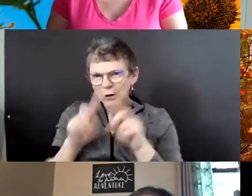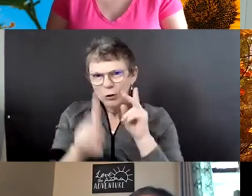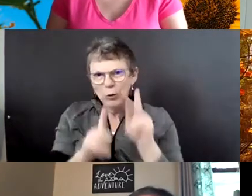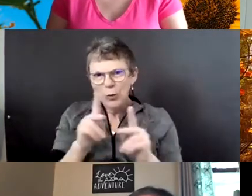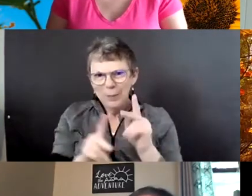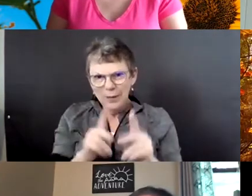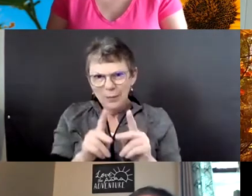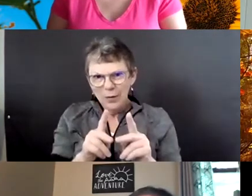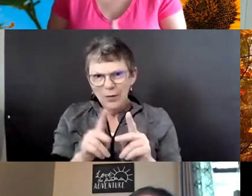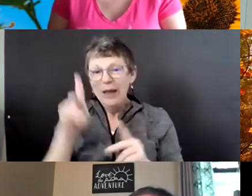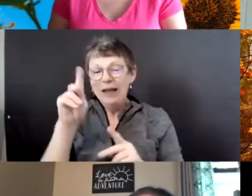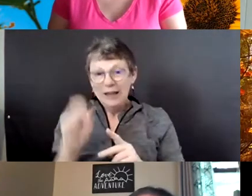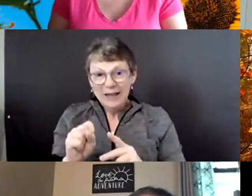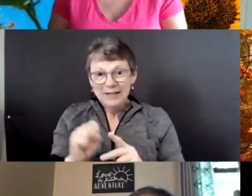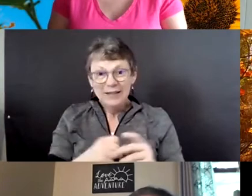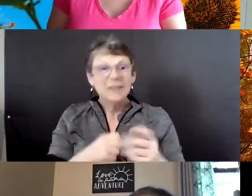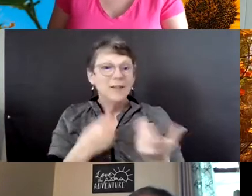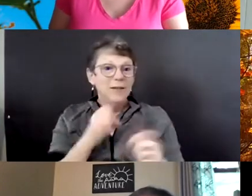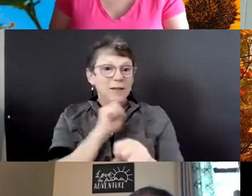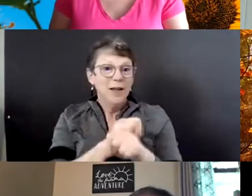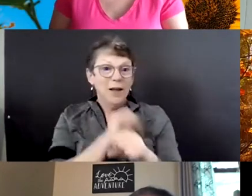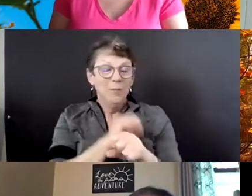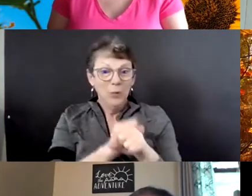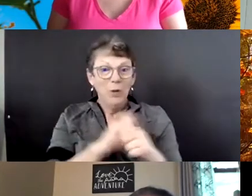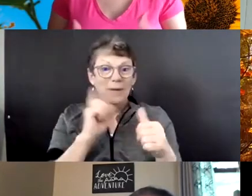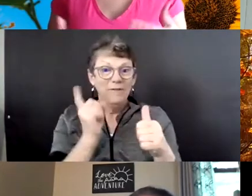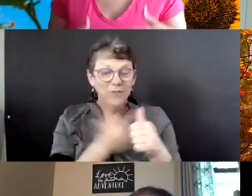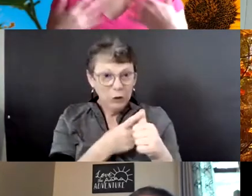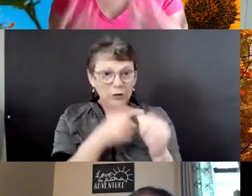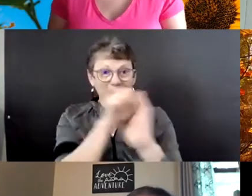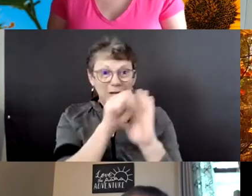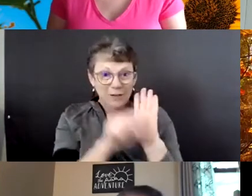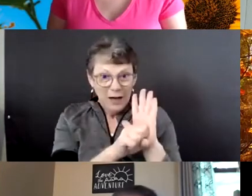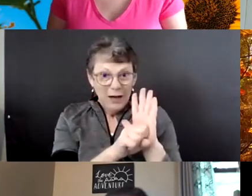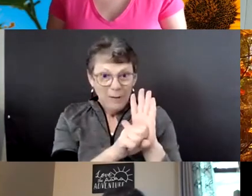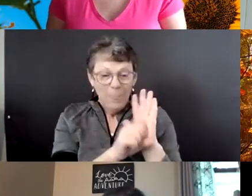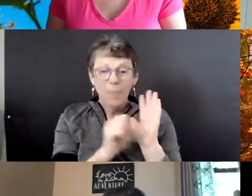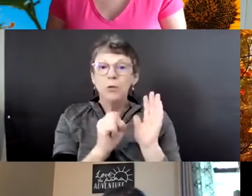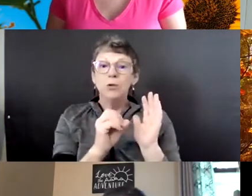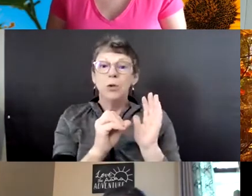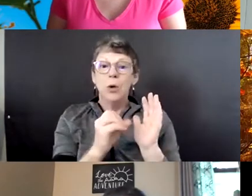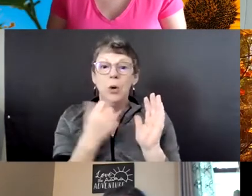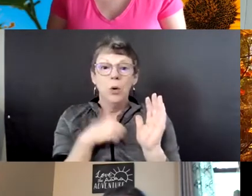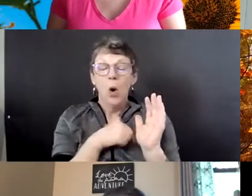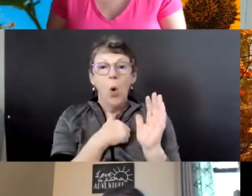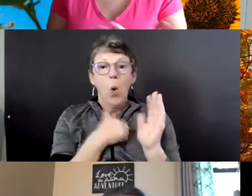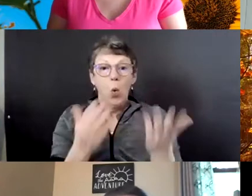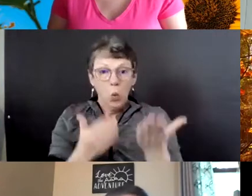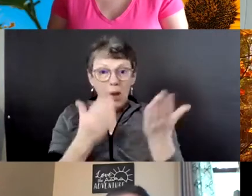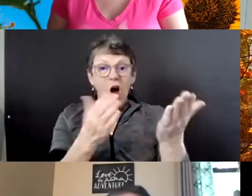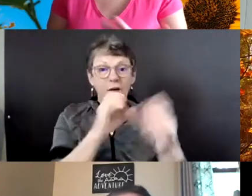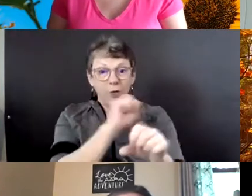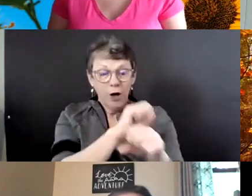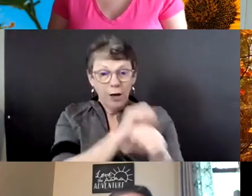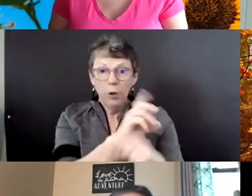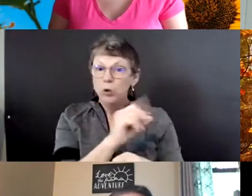first state. So when we're providing services to people with disabilities, we present employment first as an option. Do you want to